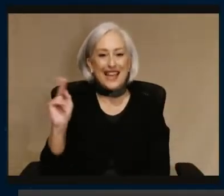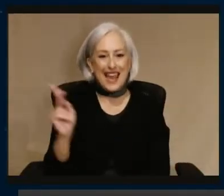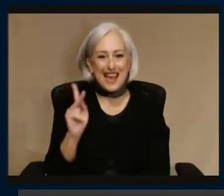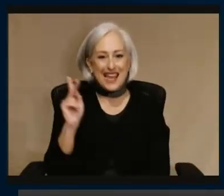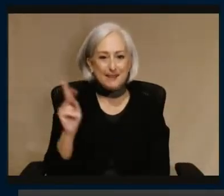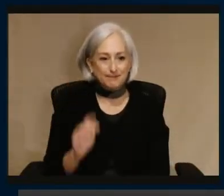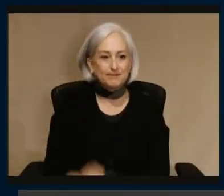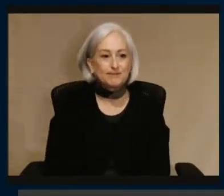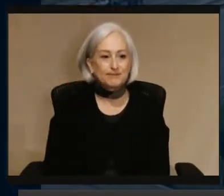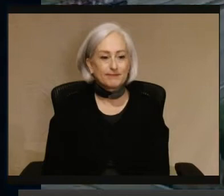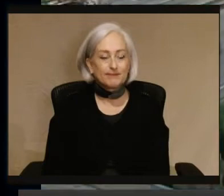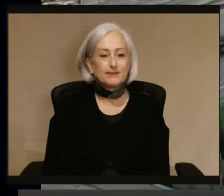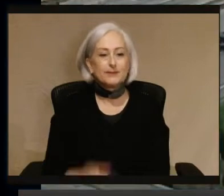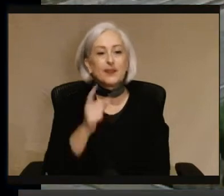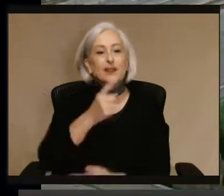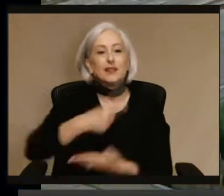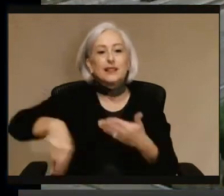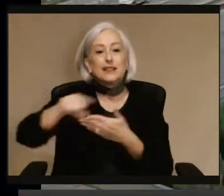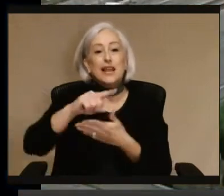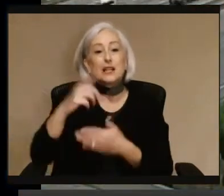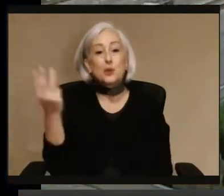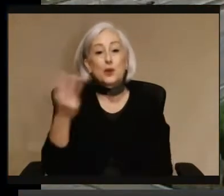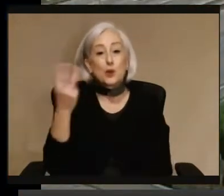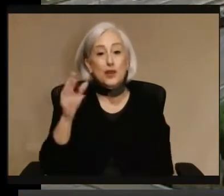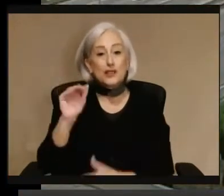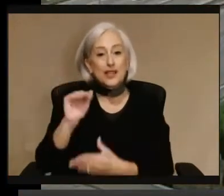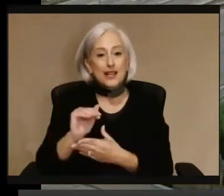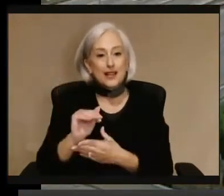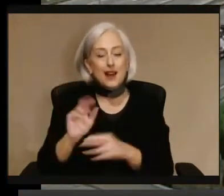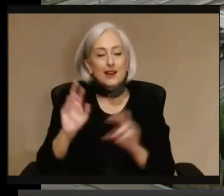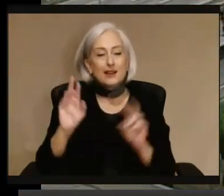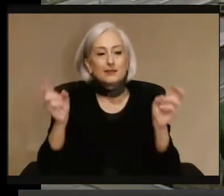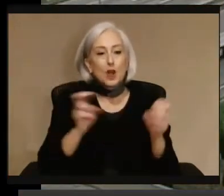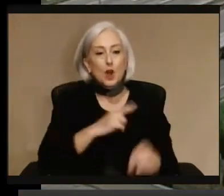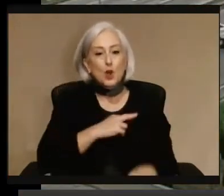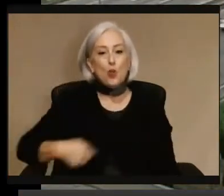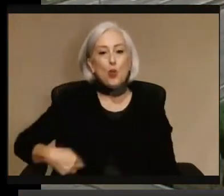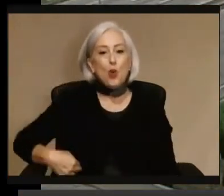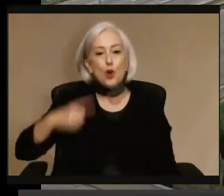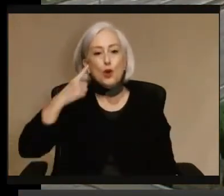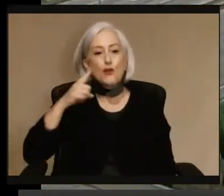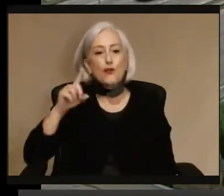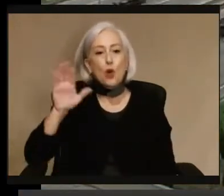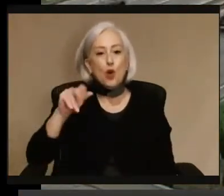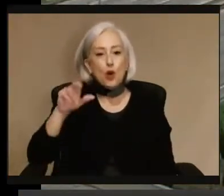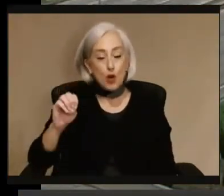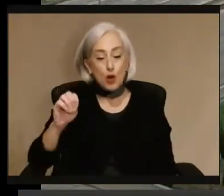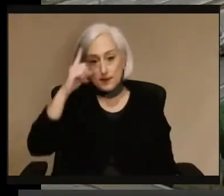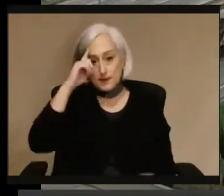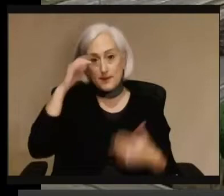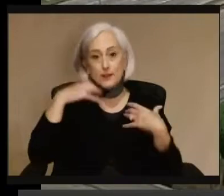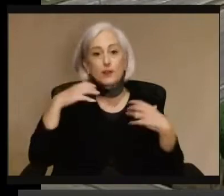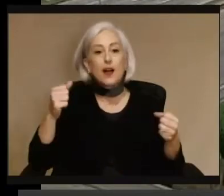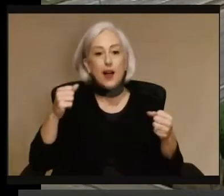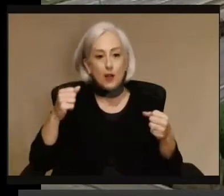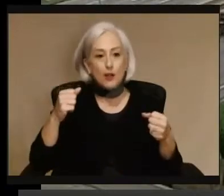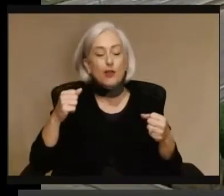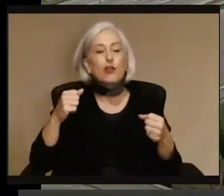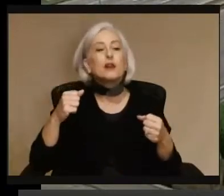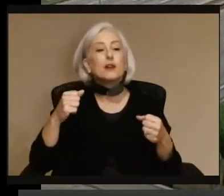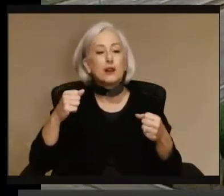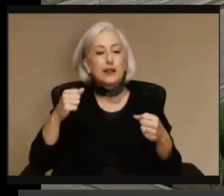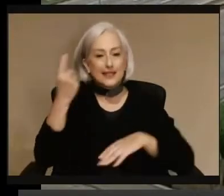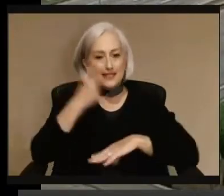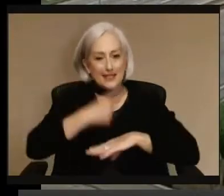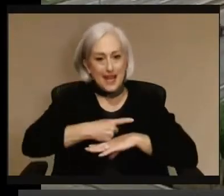Wednesday night it is Royals for a Cause event. It is Mental Wellness Day at the K. Bob and Kelly,